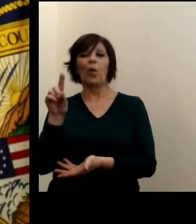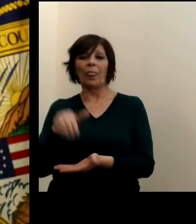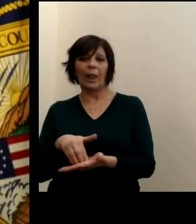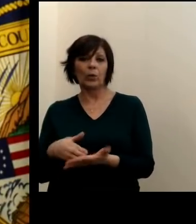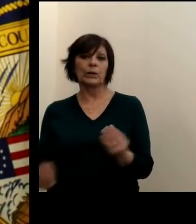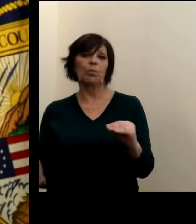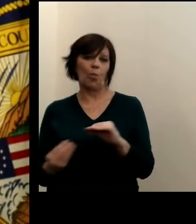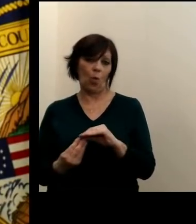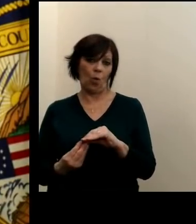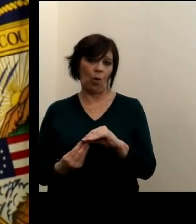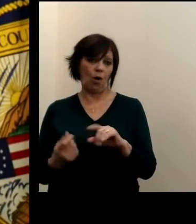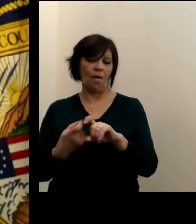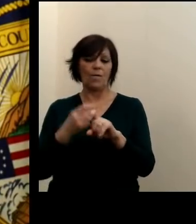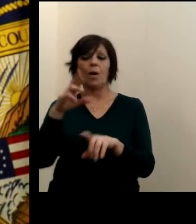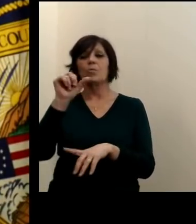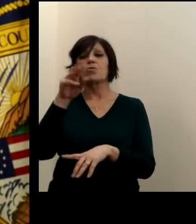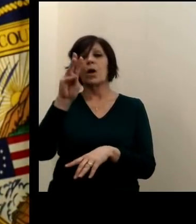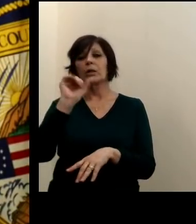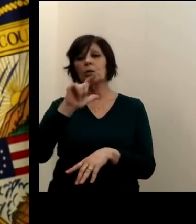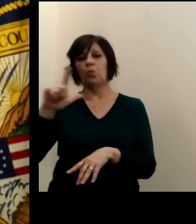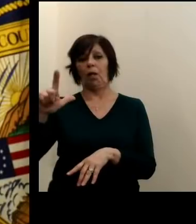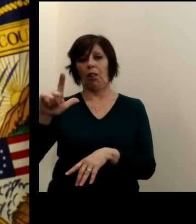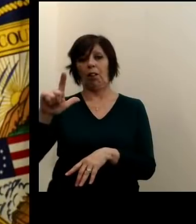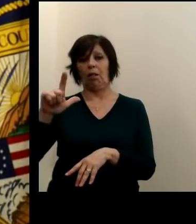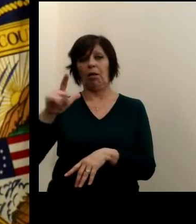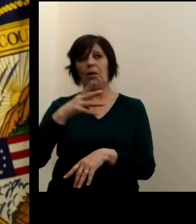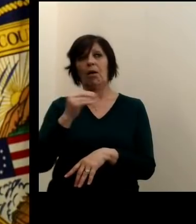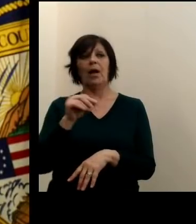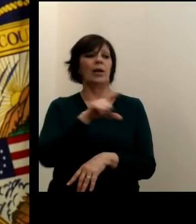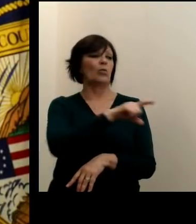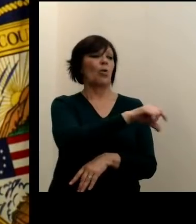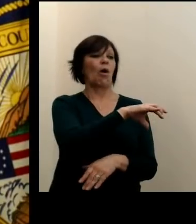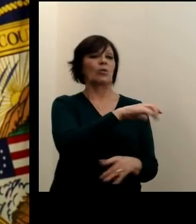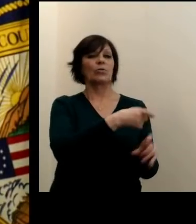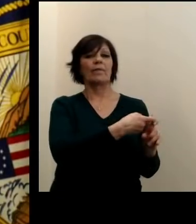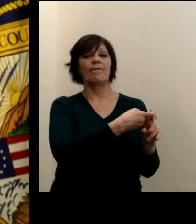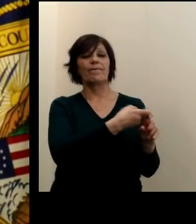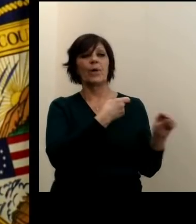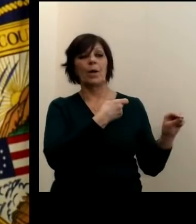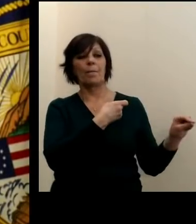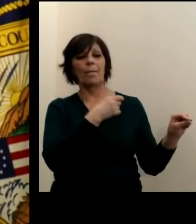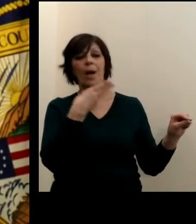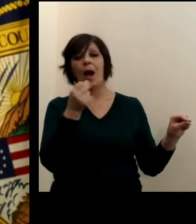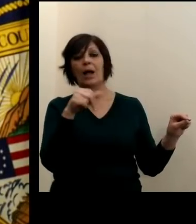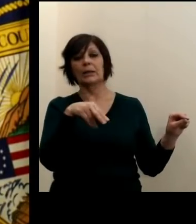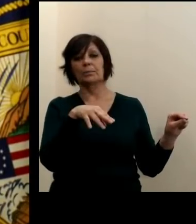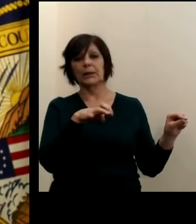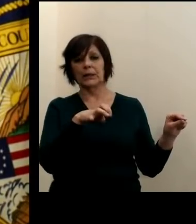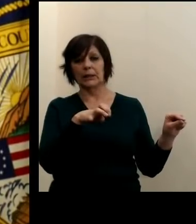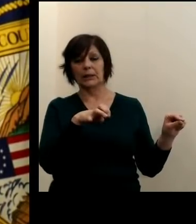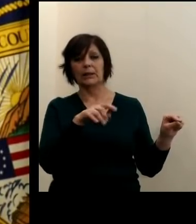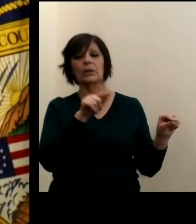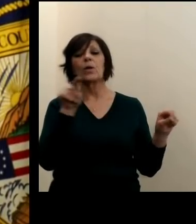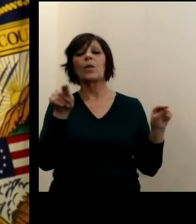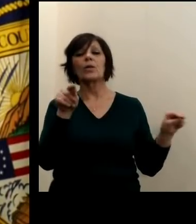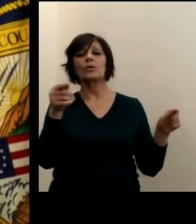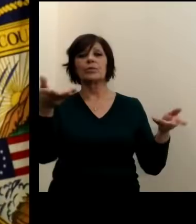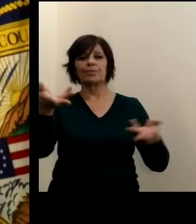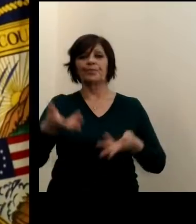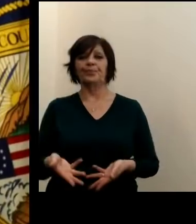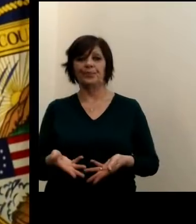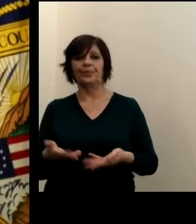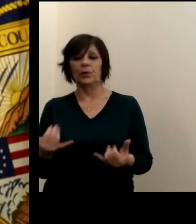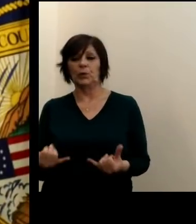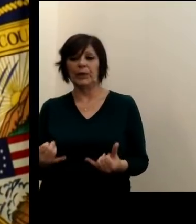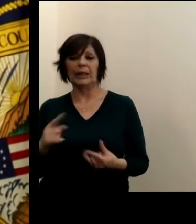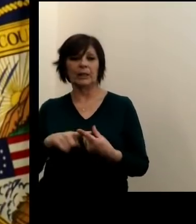1,000 doses from Roswell Park and another 100 doses that were with hospice. So those doses are being transferred to Erie County